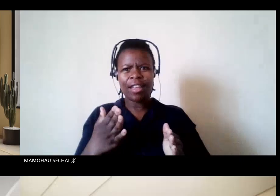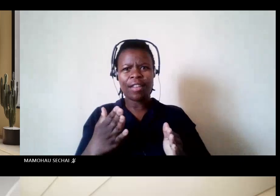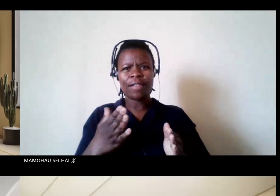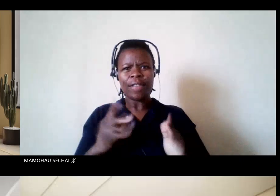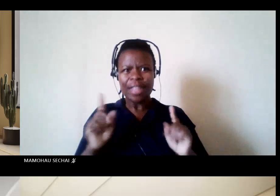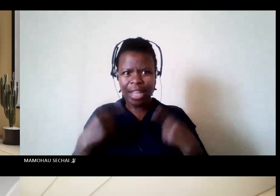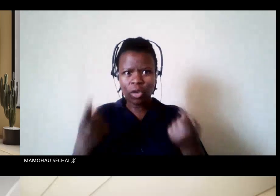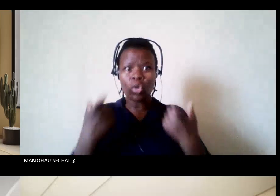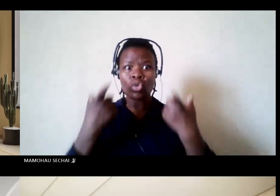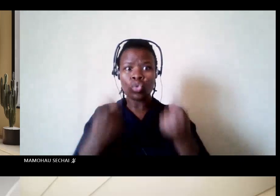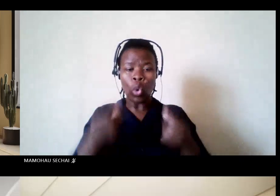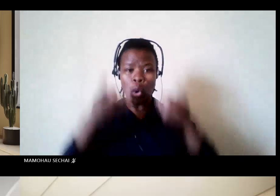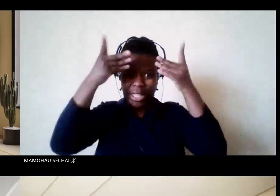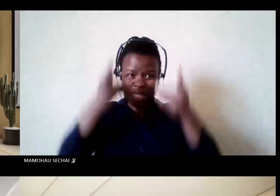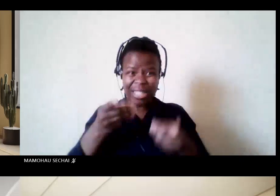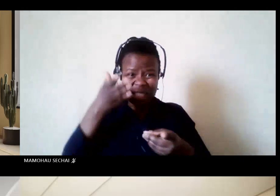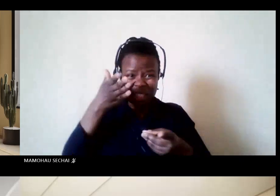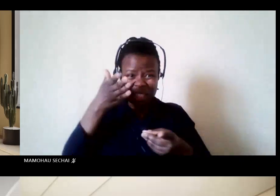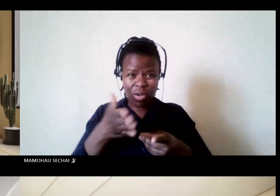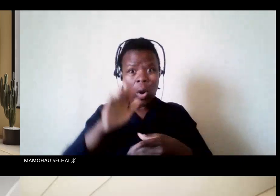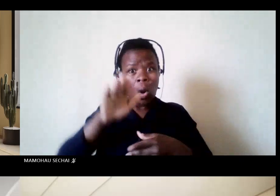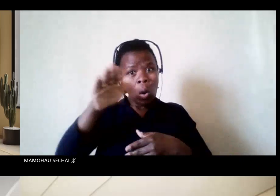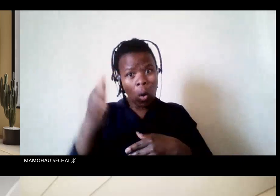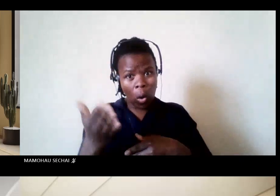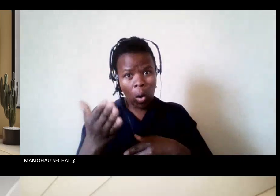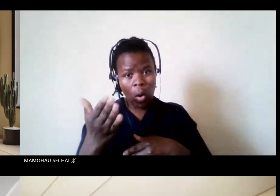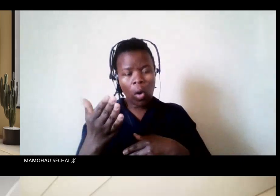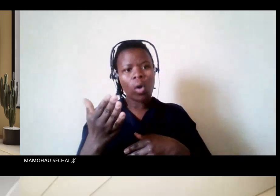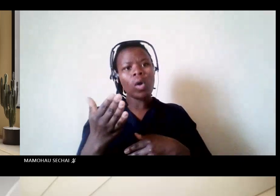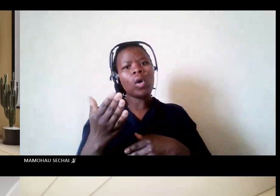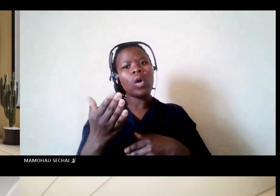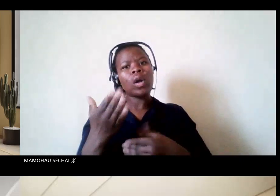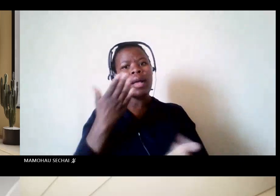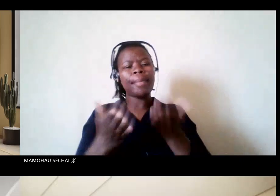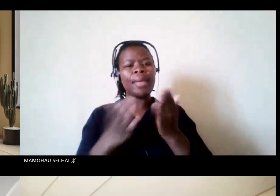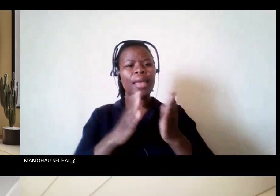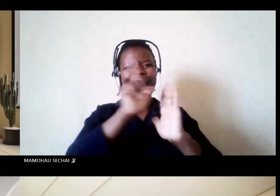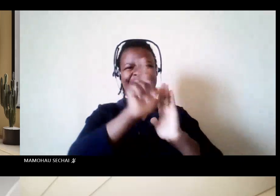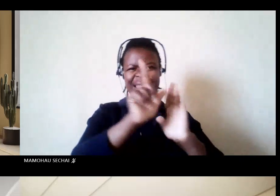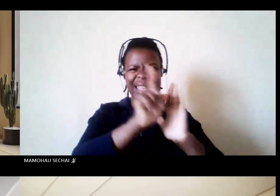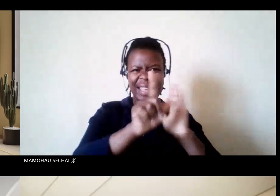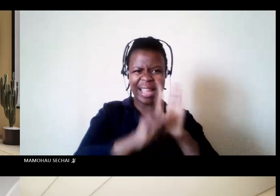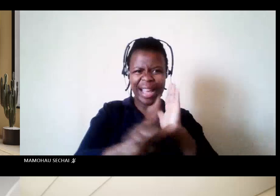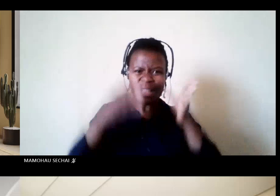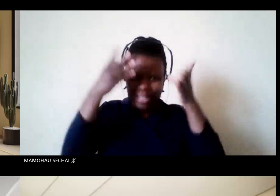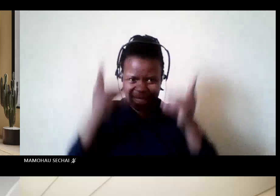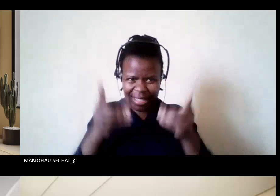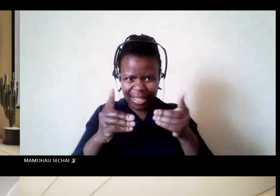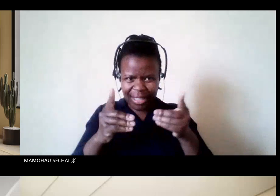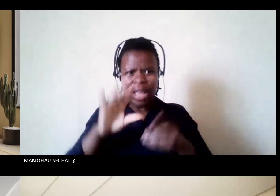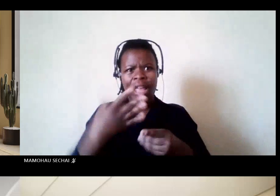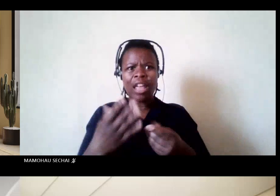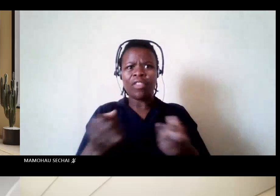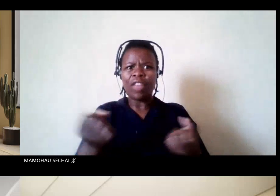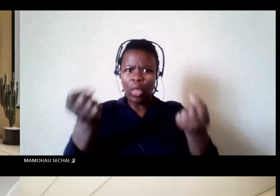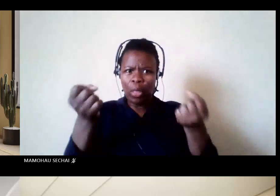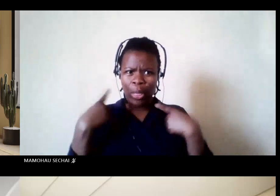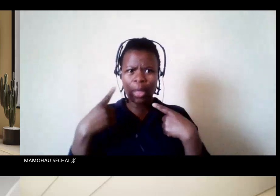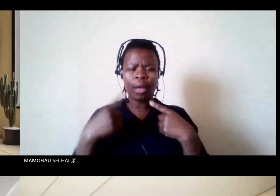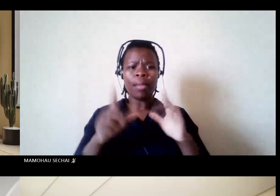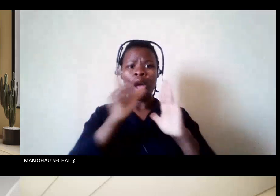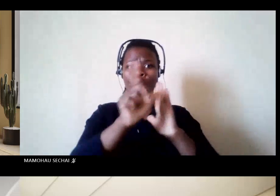those decisions, or, you know, the legal decisions, if you don't have an understanding of law, you don't